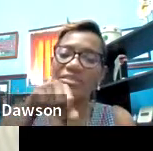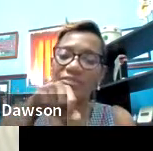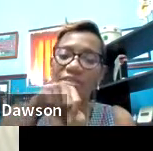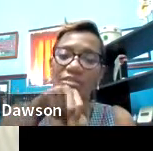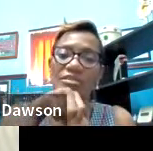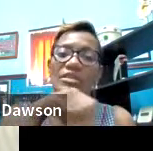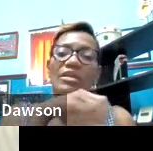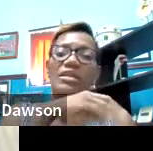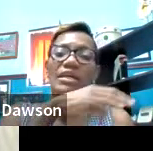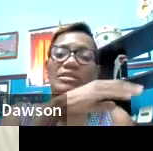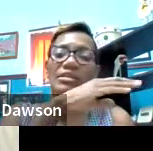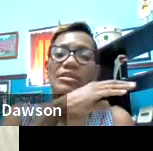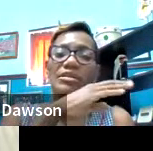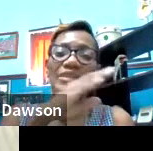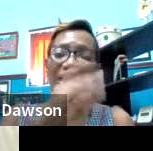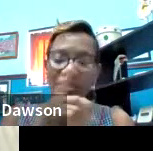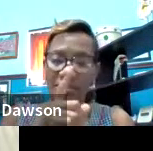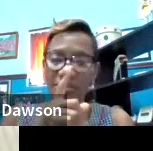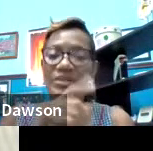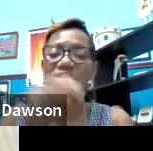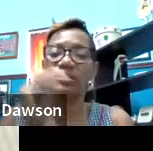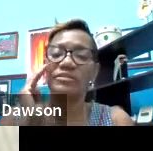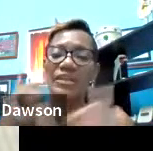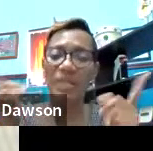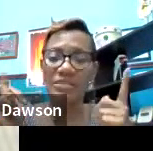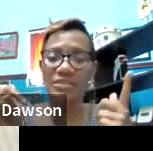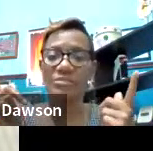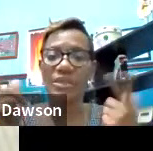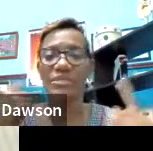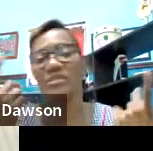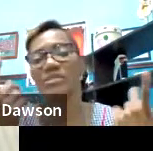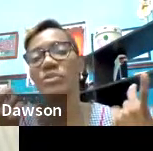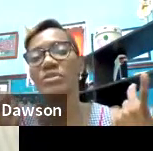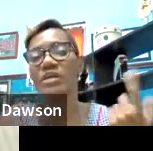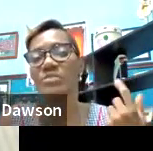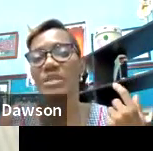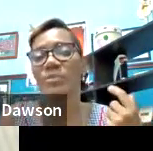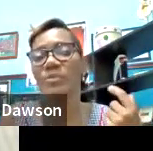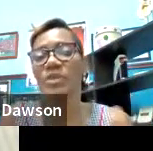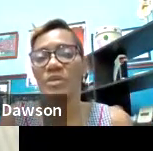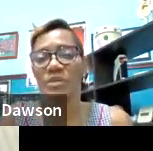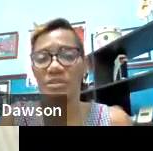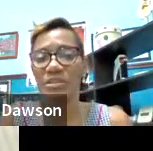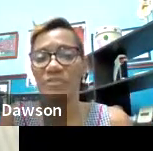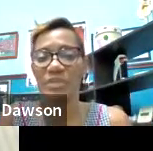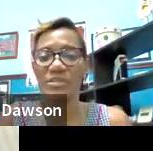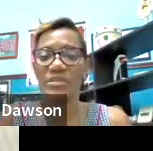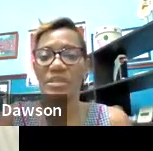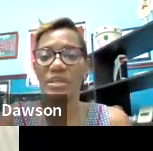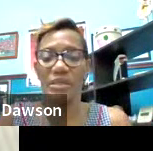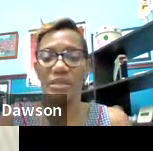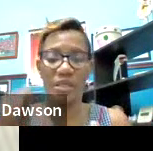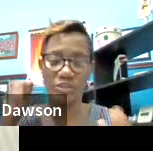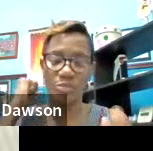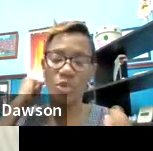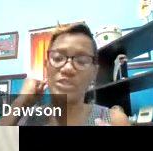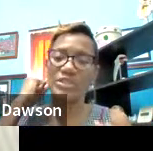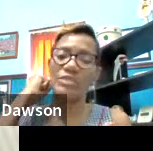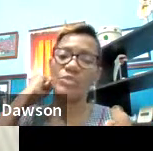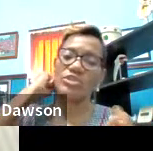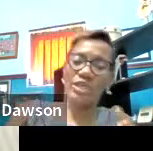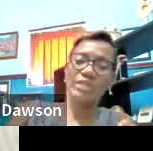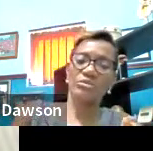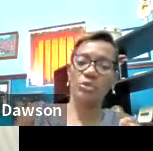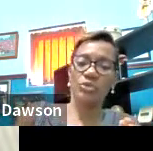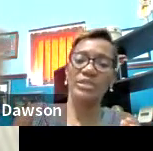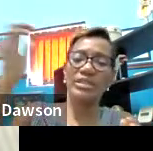have a stiffness that stiffness is velocity dependent. And what does that mean? The stiffness is more